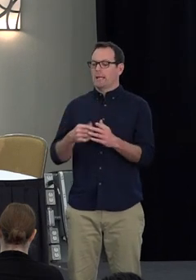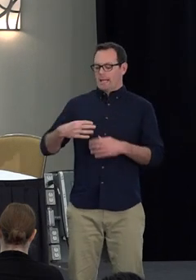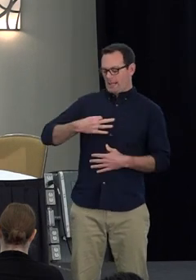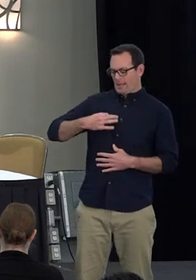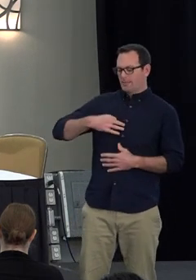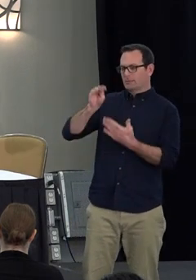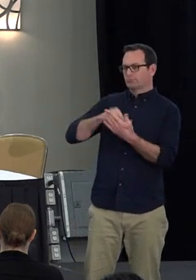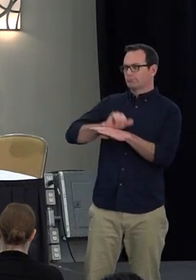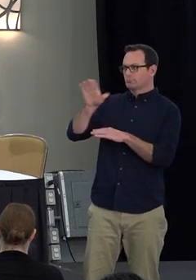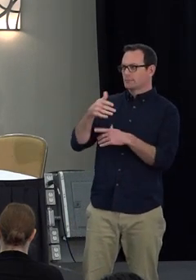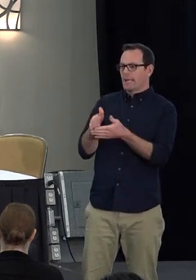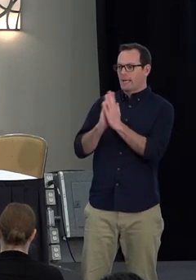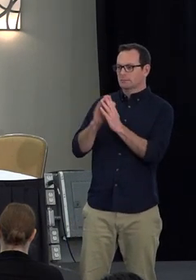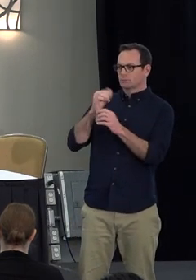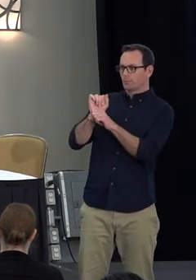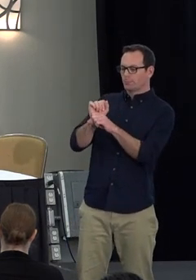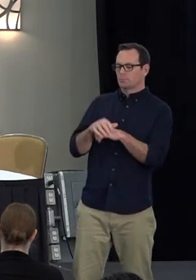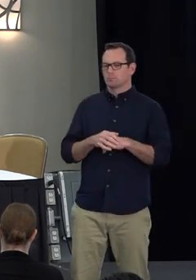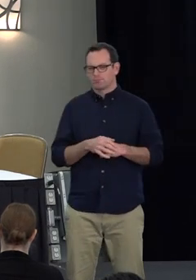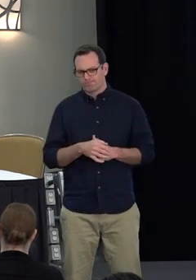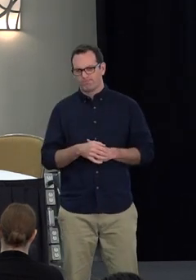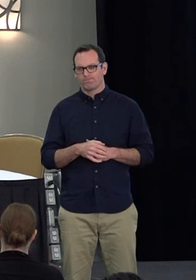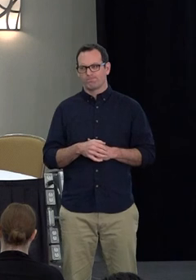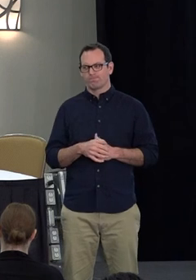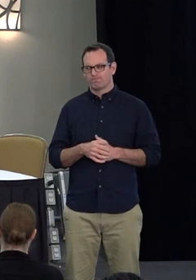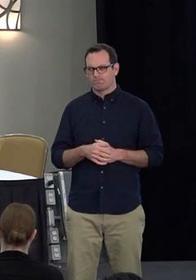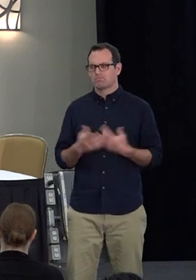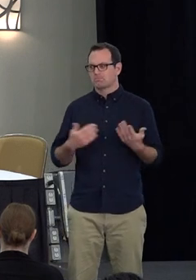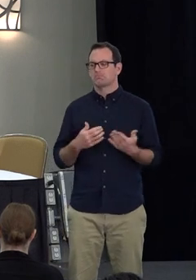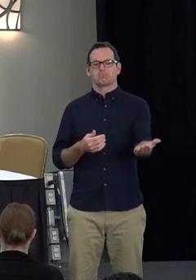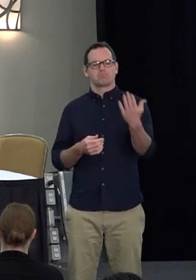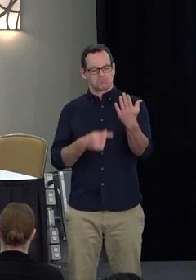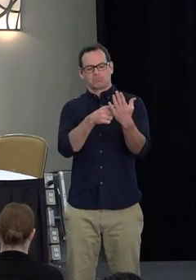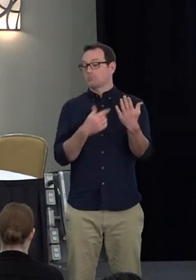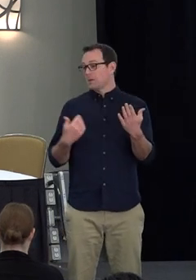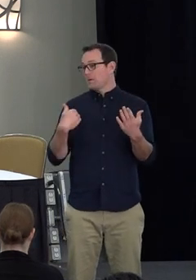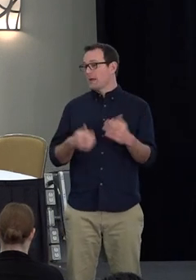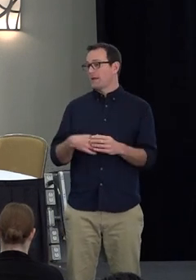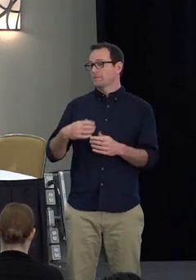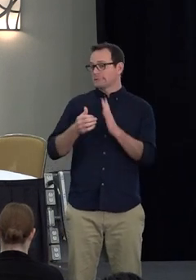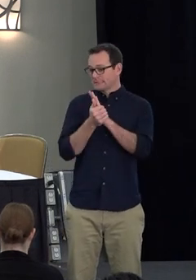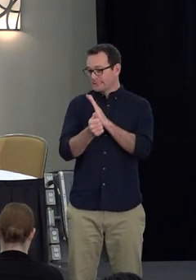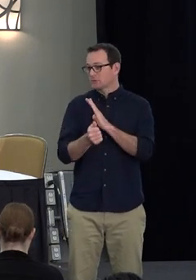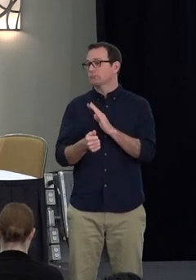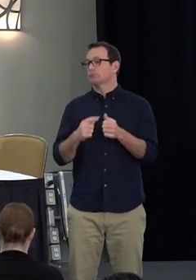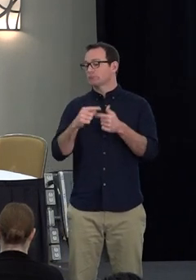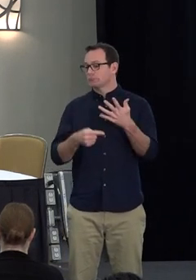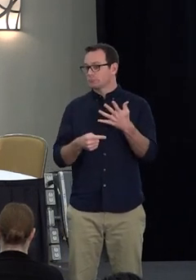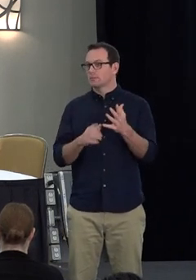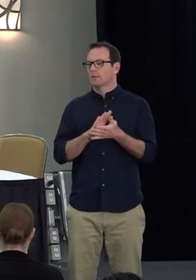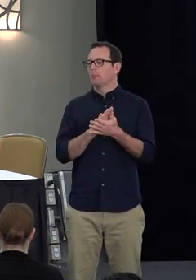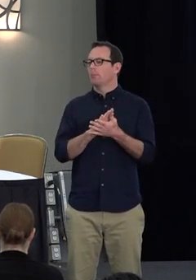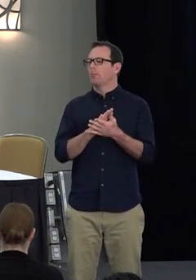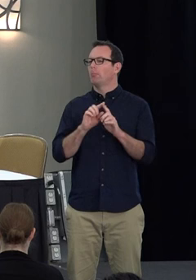for positions. We know that the individual possibly has the skills that they need, but the process becomes